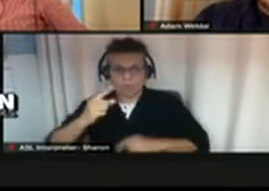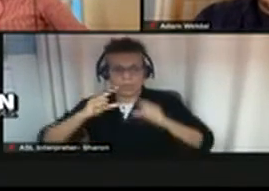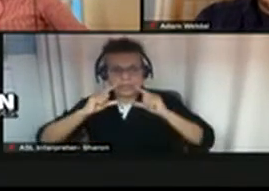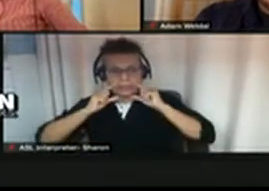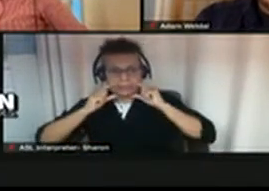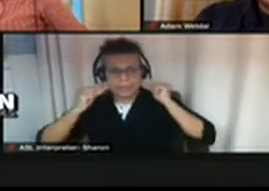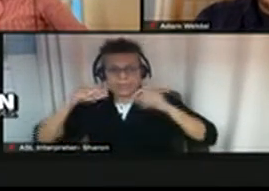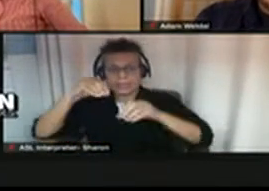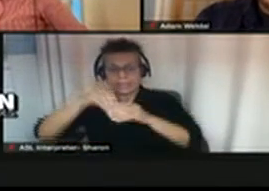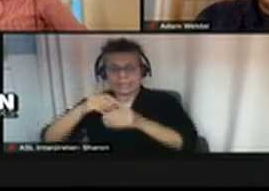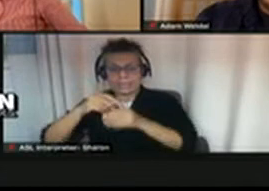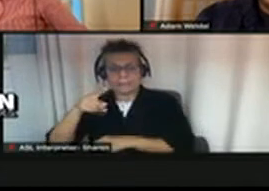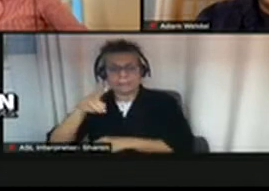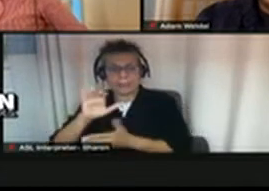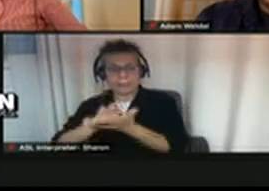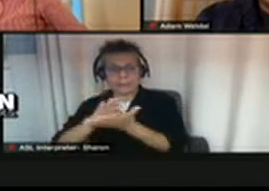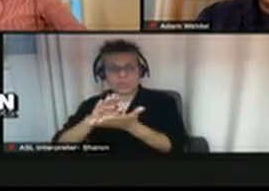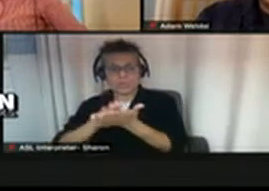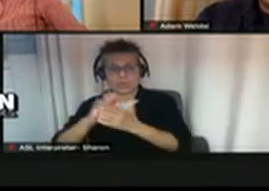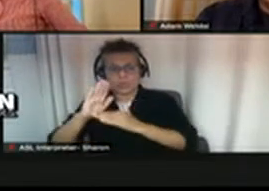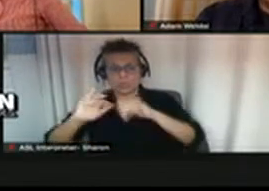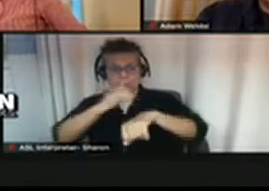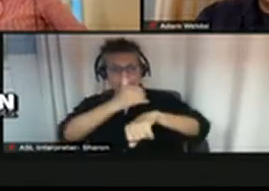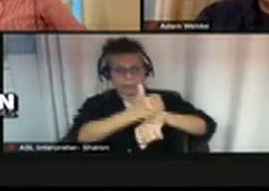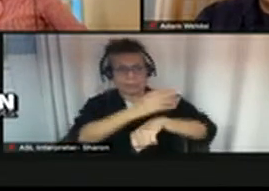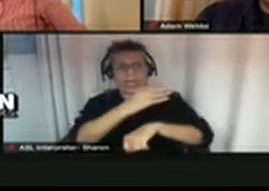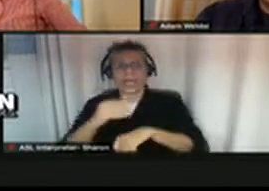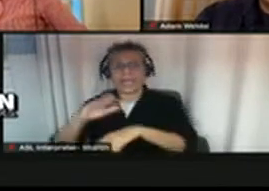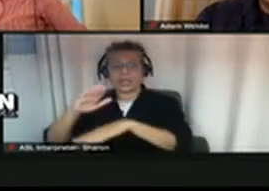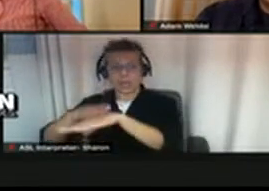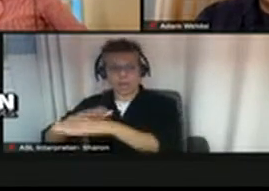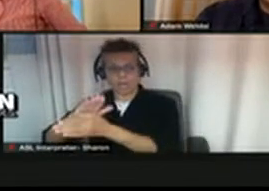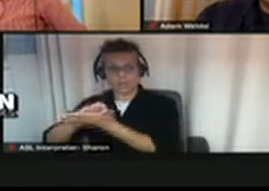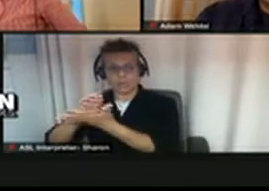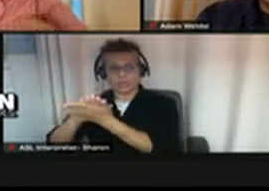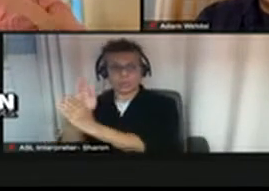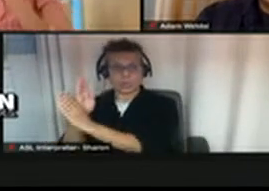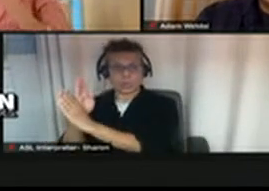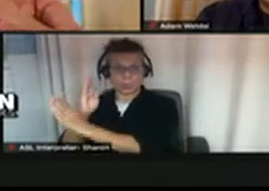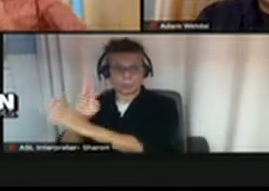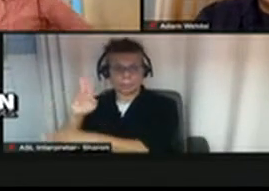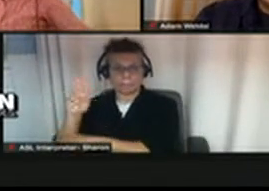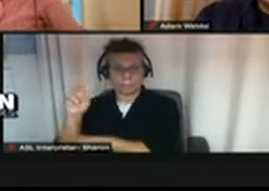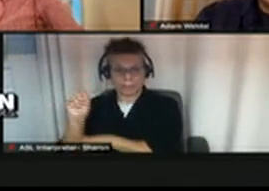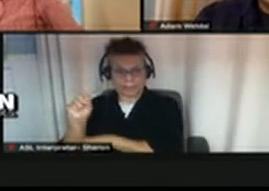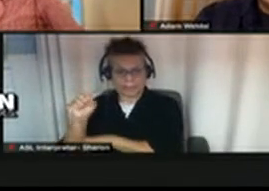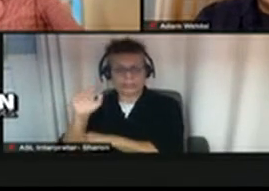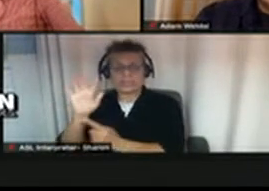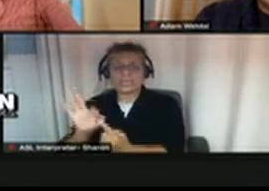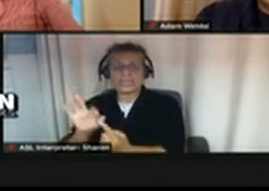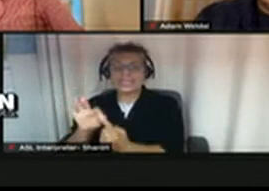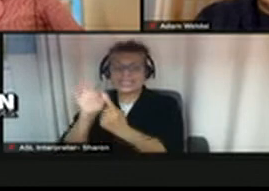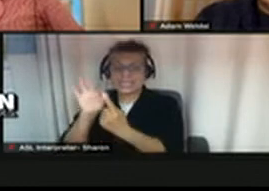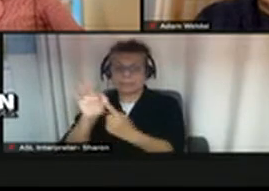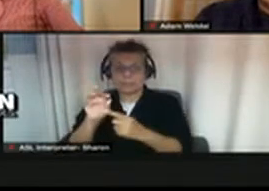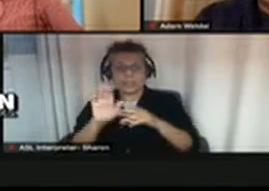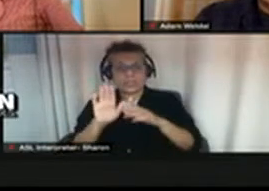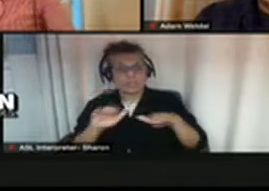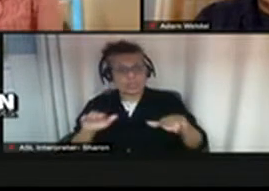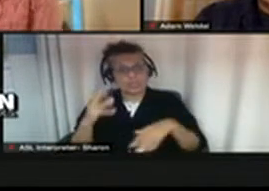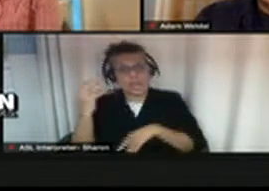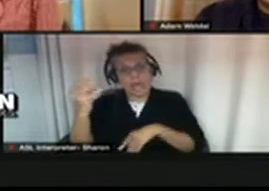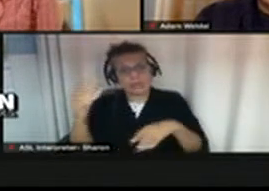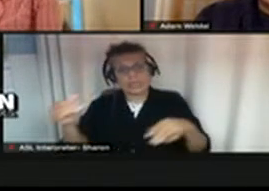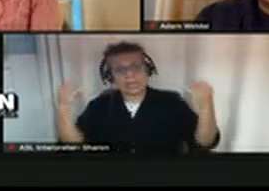public school buildings and on school buses. Exceptions would be when the students are outside during